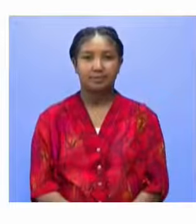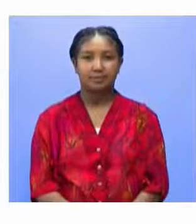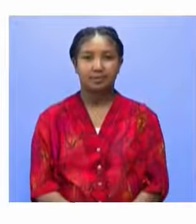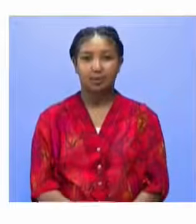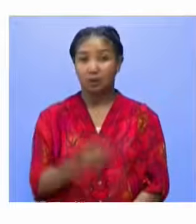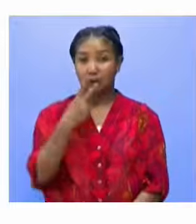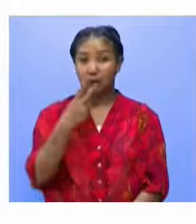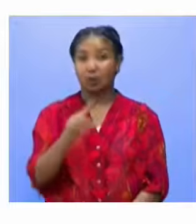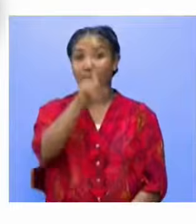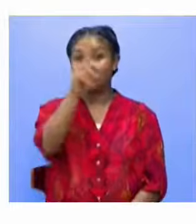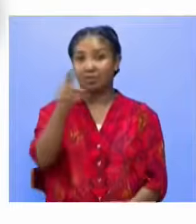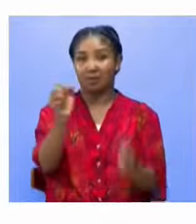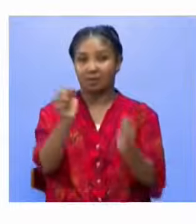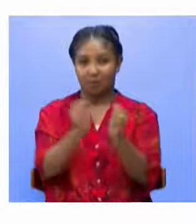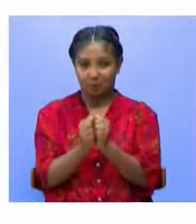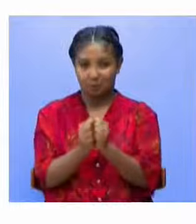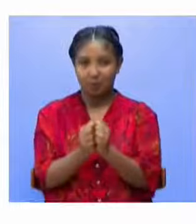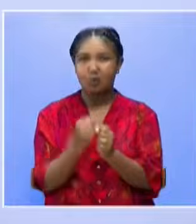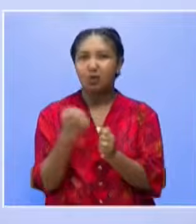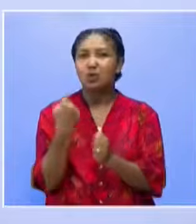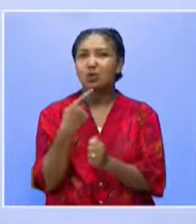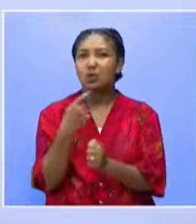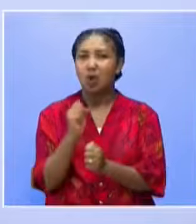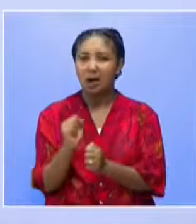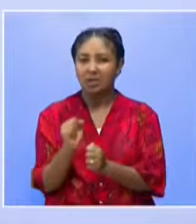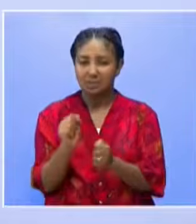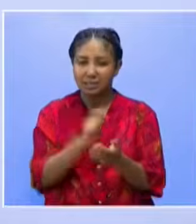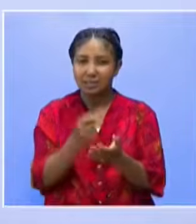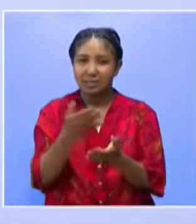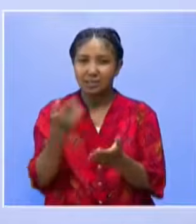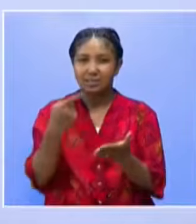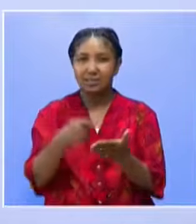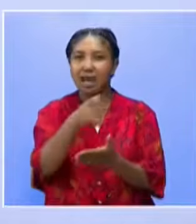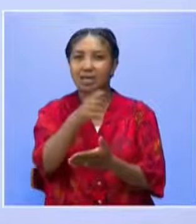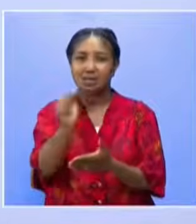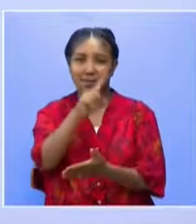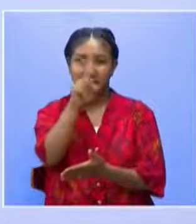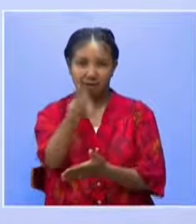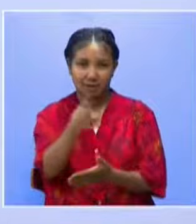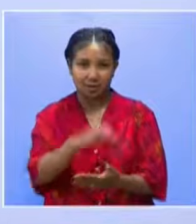Look, question mark. Who has written these assignments?